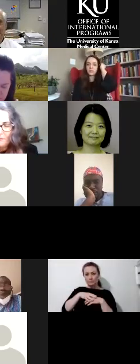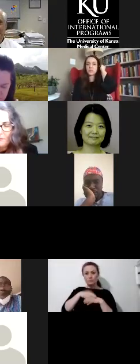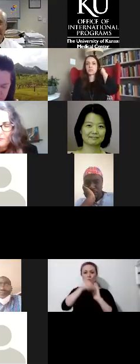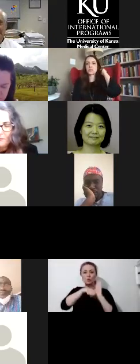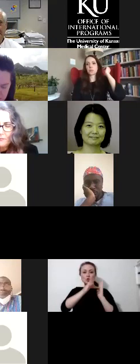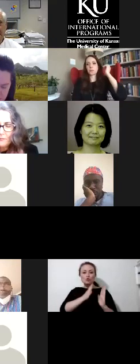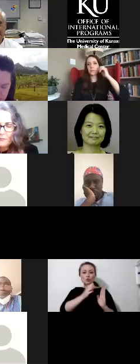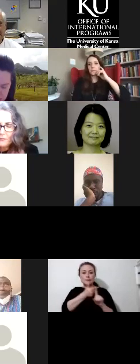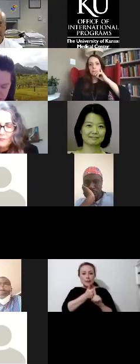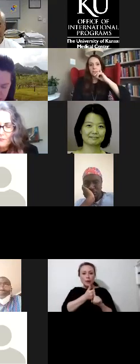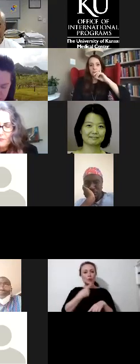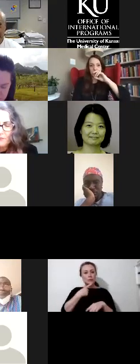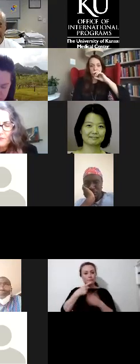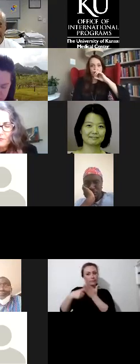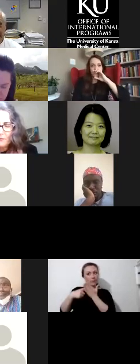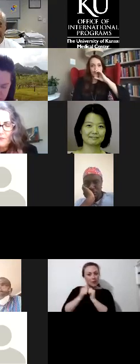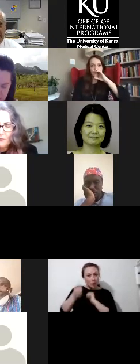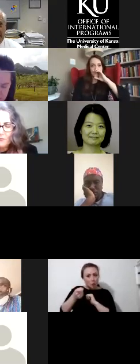you to anesthetize this patient.